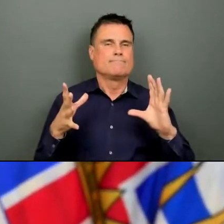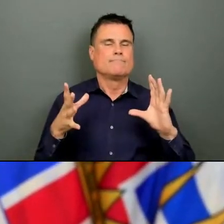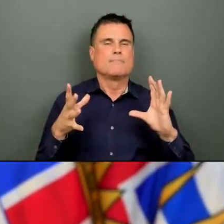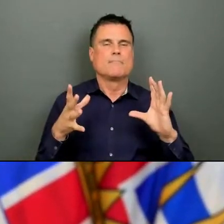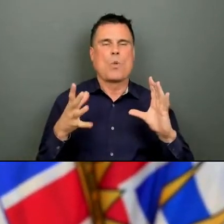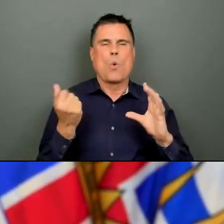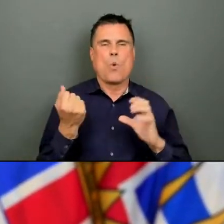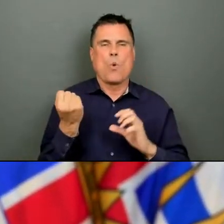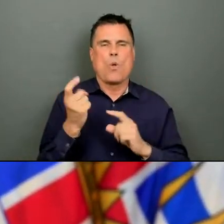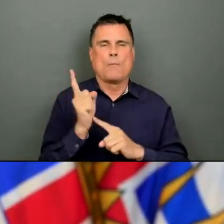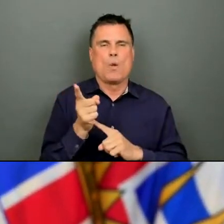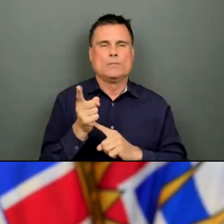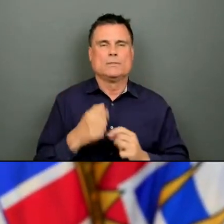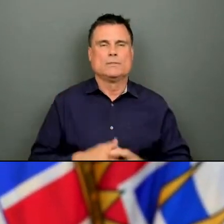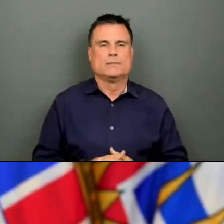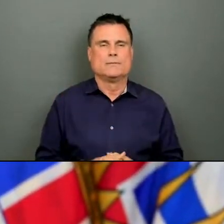today,